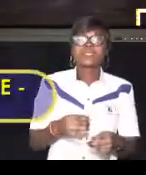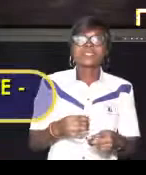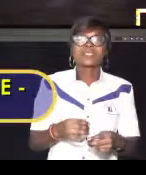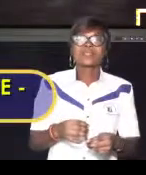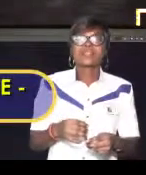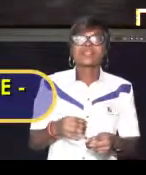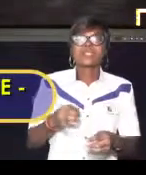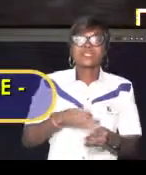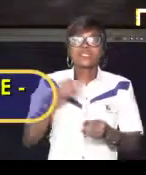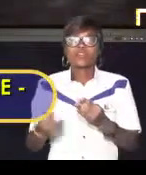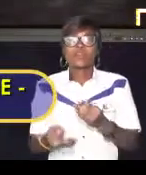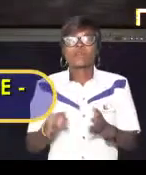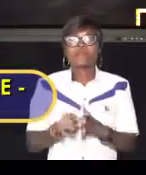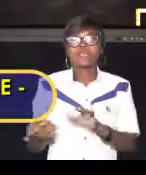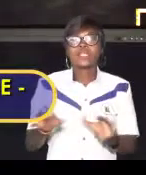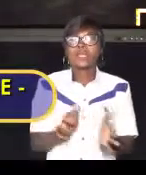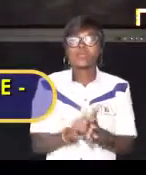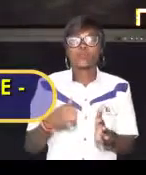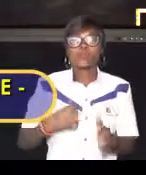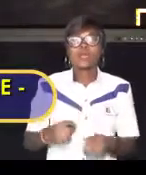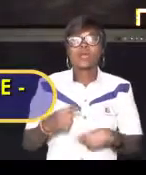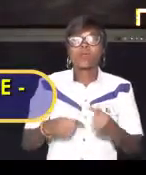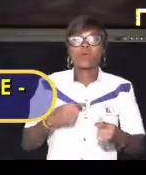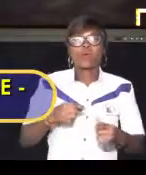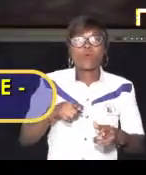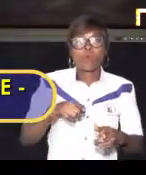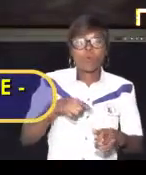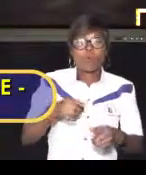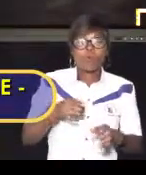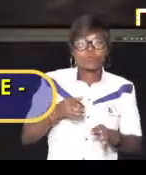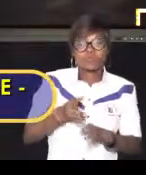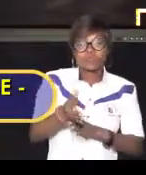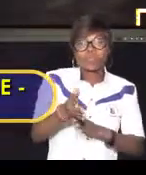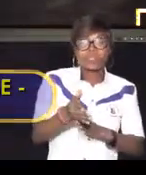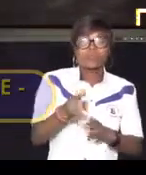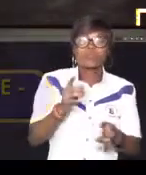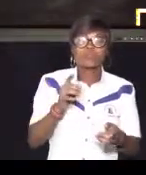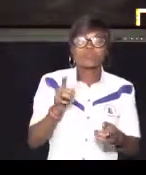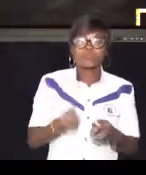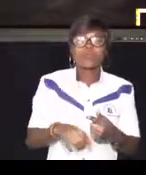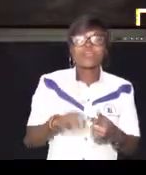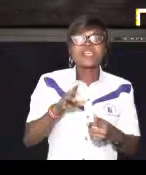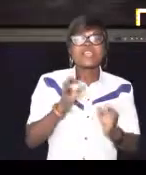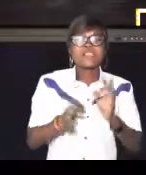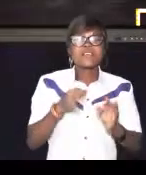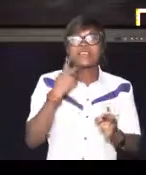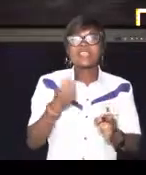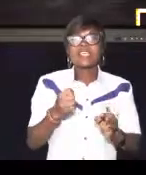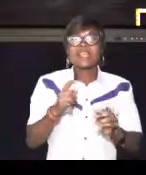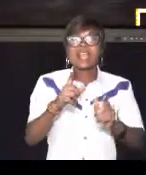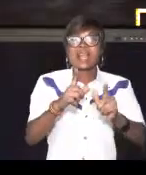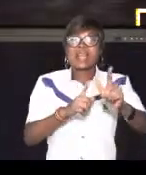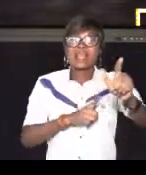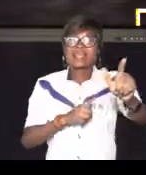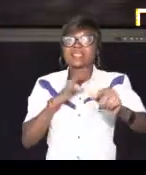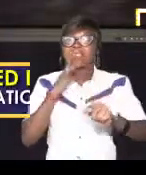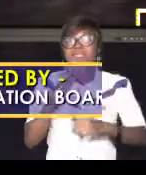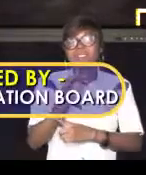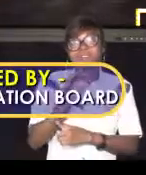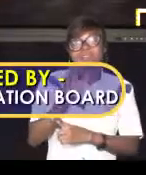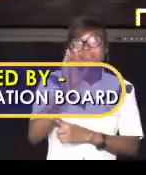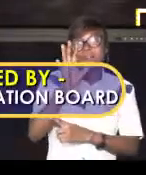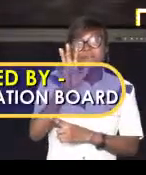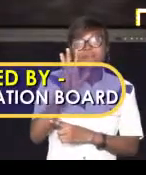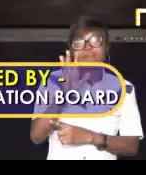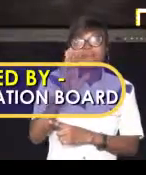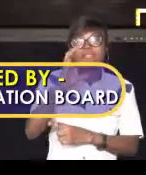But instead of partitioning and drawing all the time, you can just go straight to what we have said earlier. If the length is 5 centimeters and the breadth is